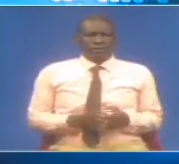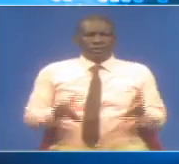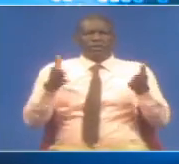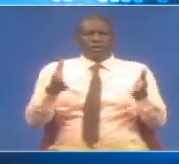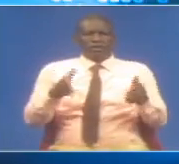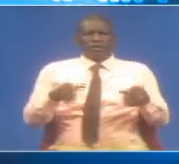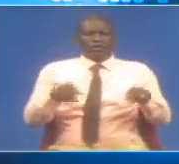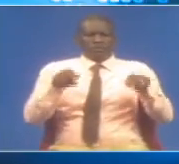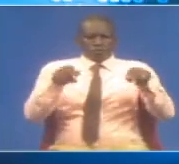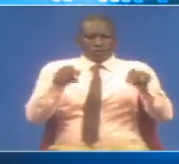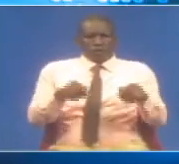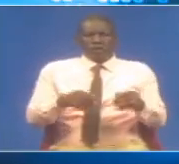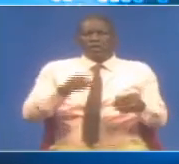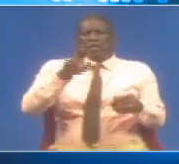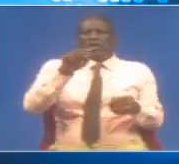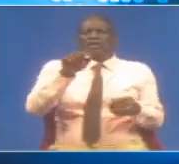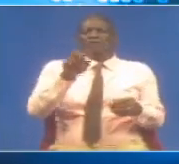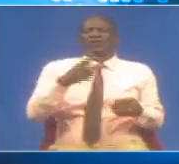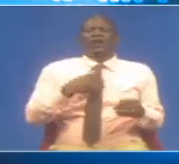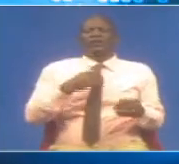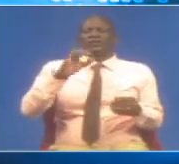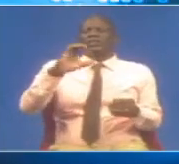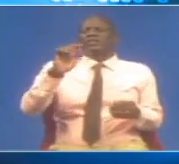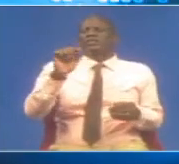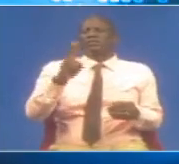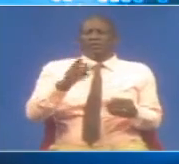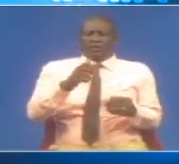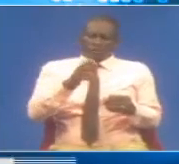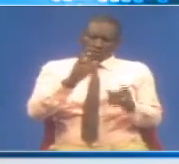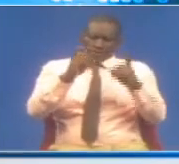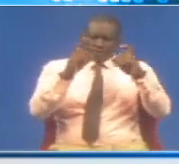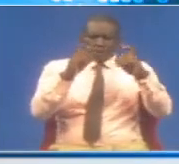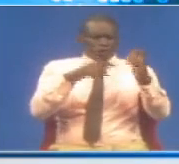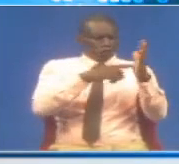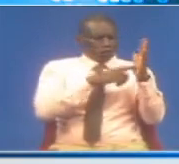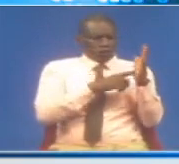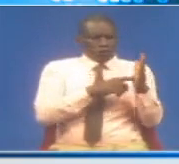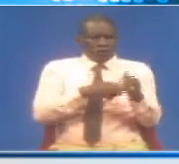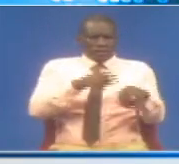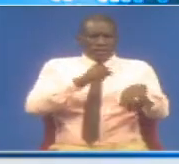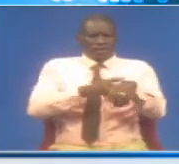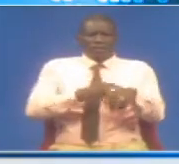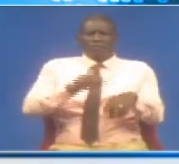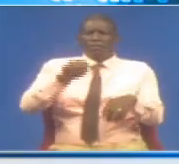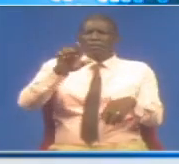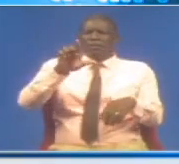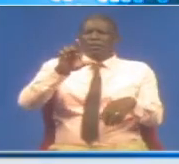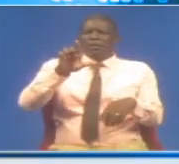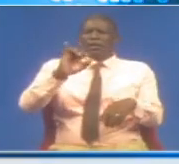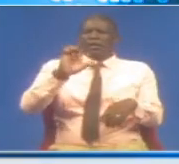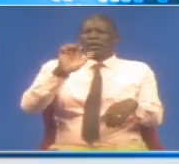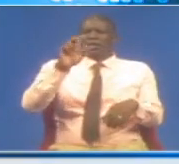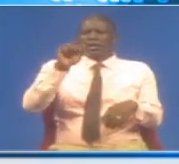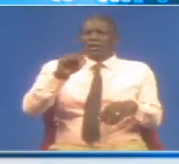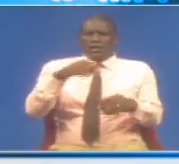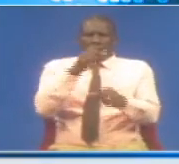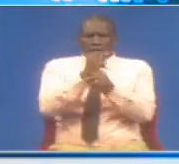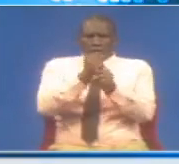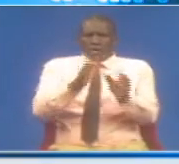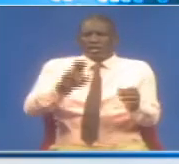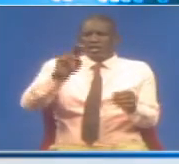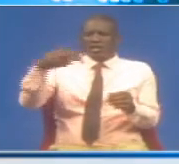Tonight, NTV has obtained exclusive CCTV surveillance footage showing the exact moment Lilian Waithera, a staff at the National Hospital